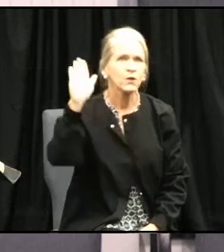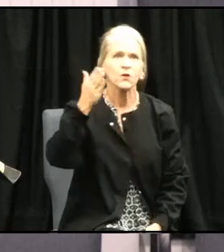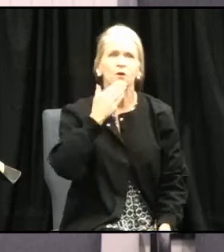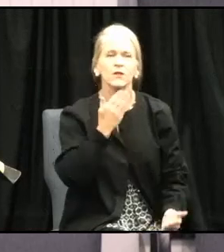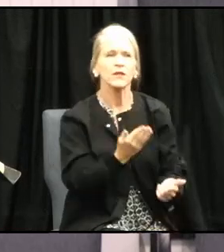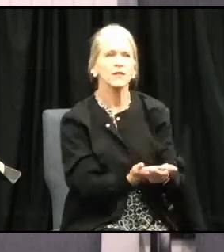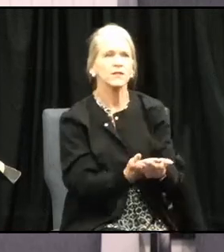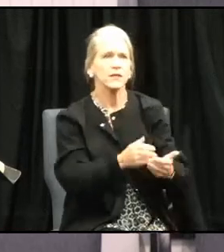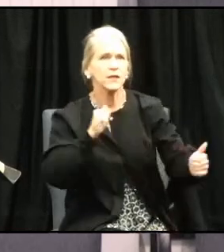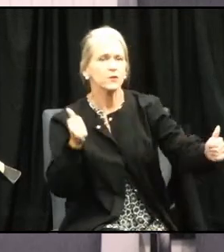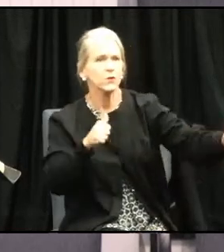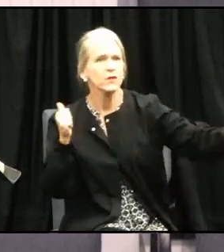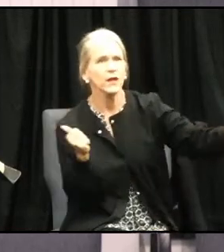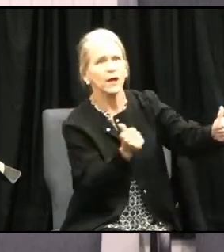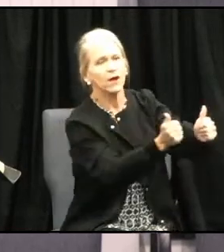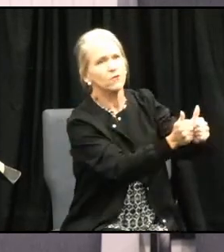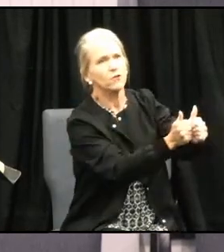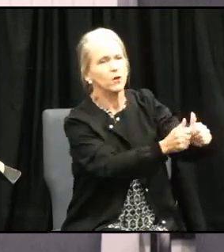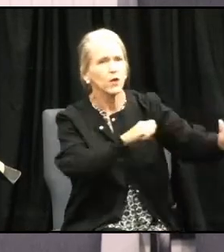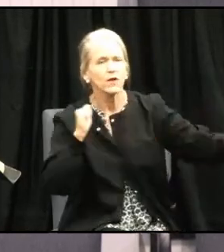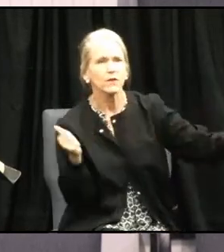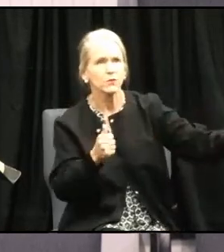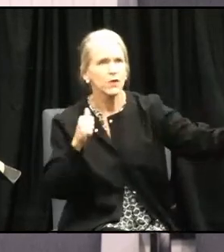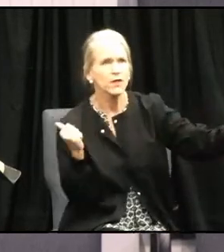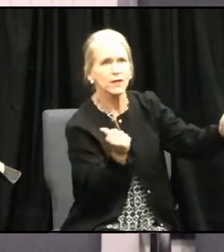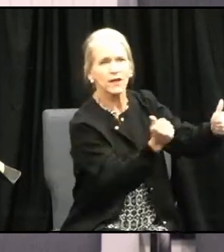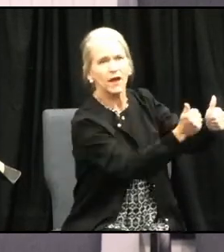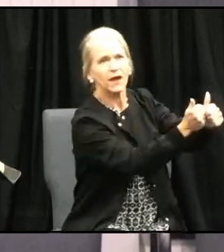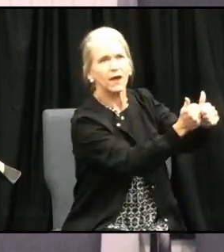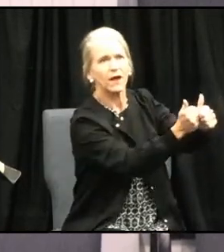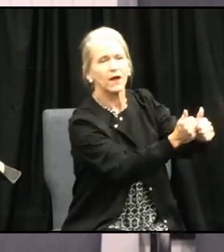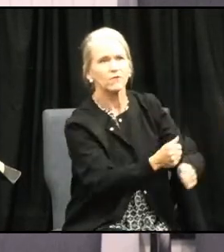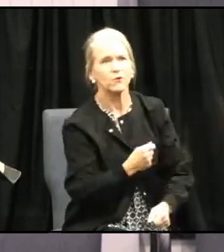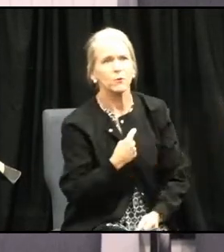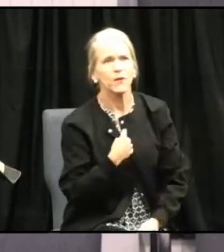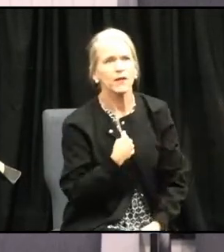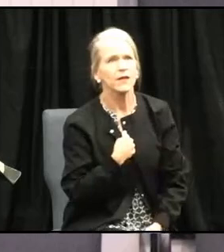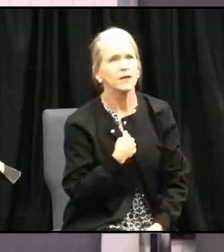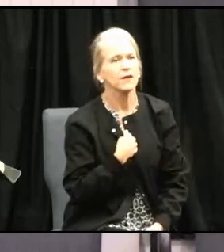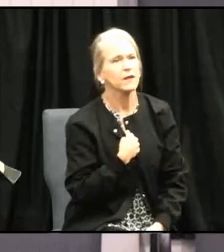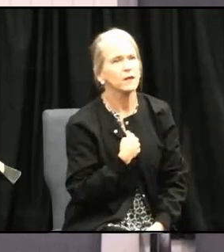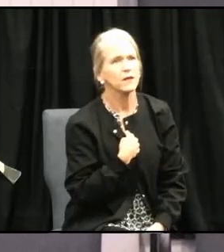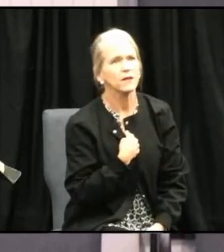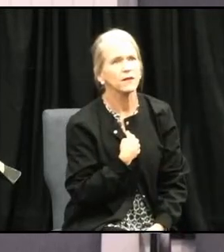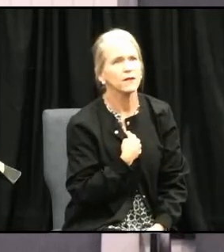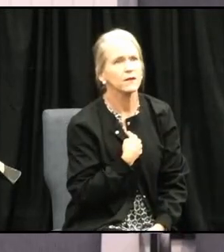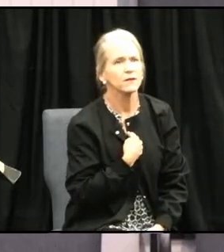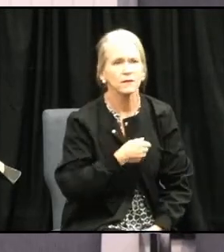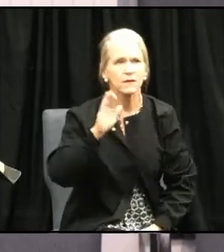Your goodness is running after us, running after me.